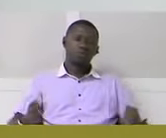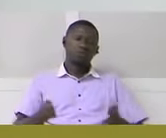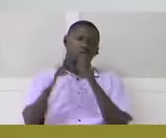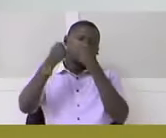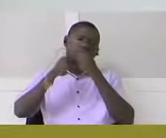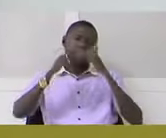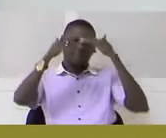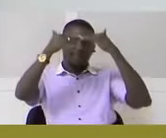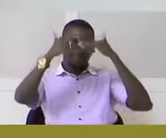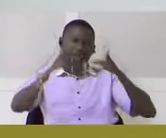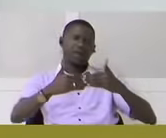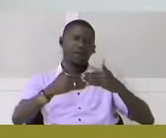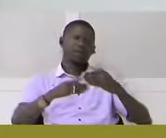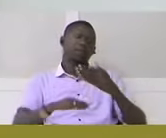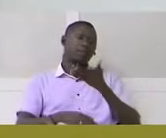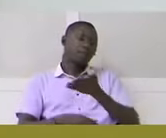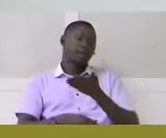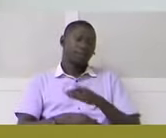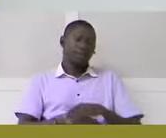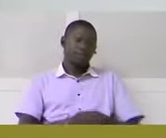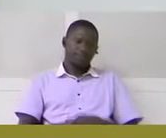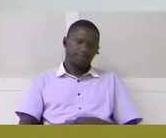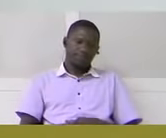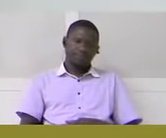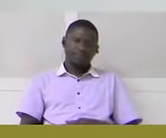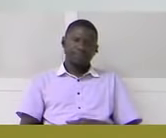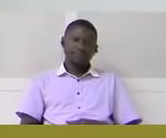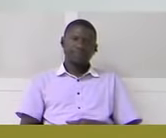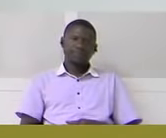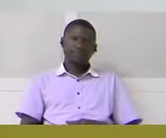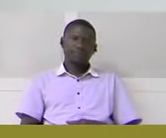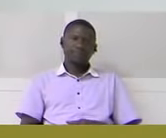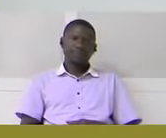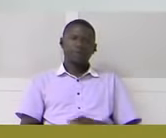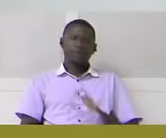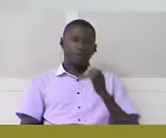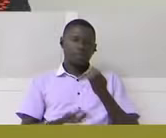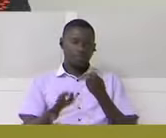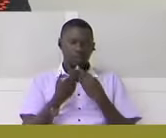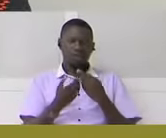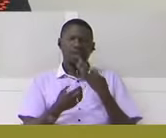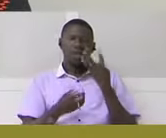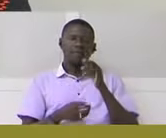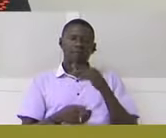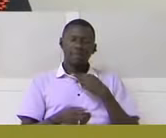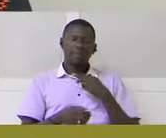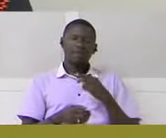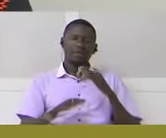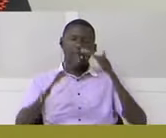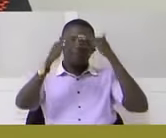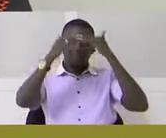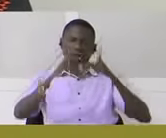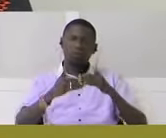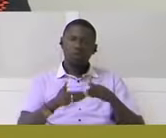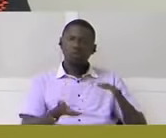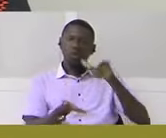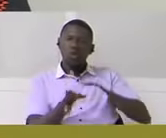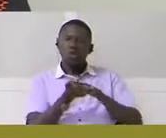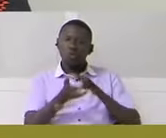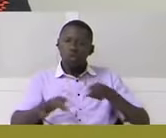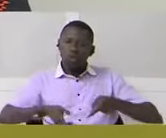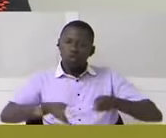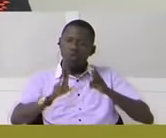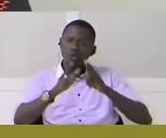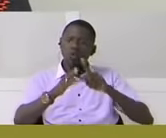narna vano ni tampon. Can you tell us if the van was on the road or off the road? Afanyi vano